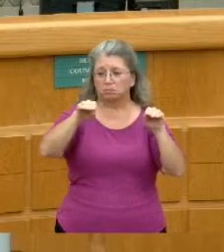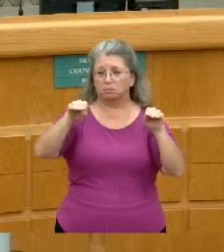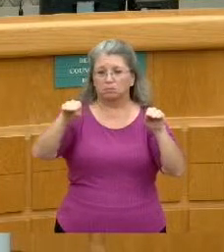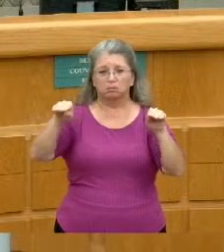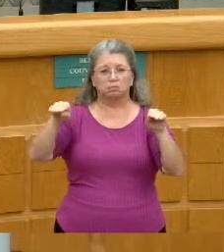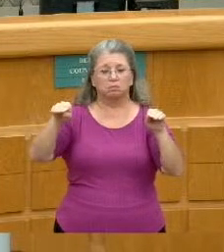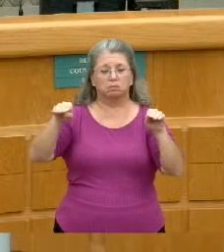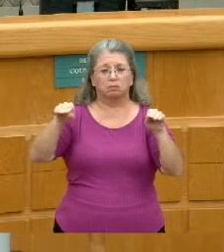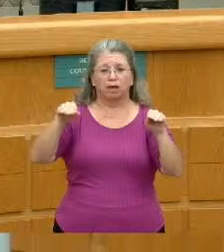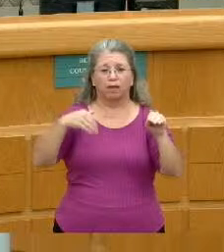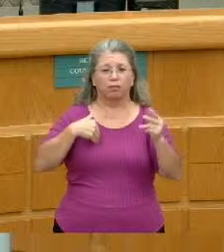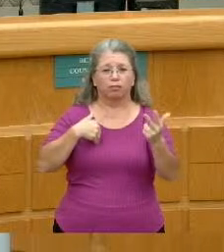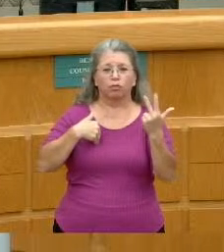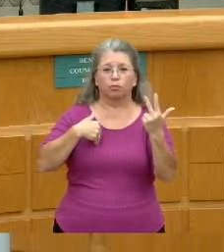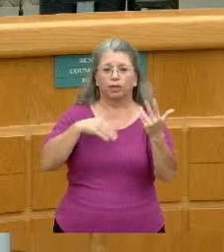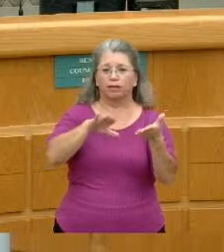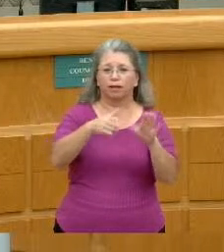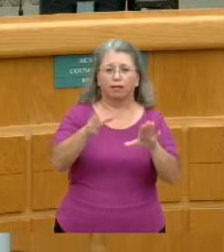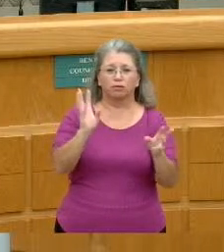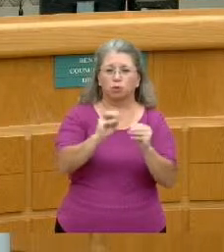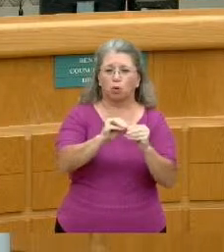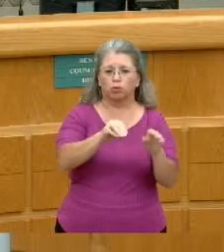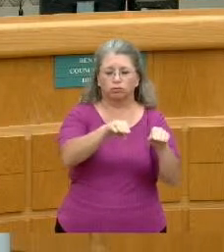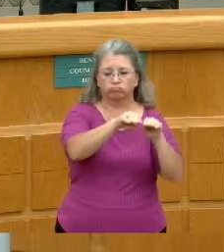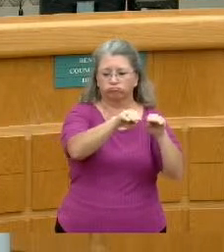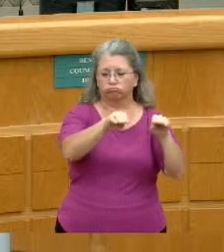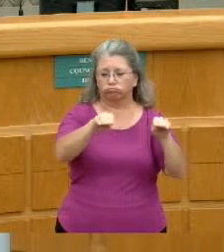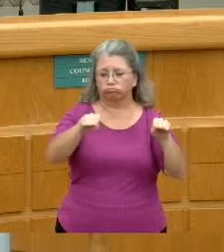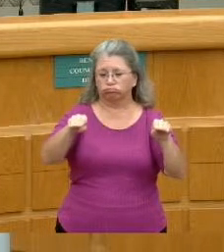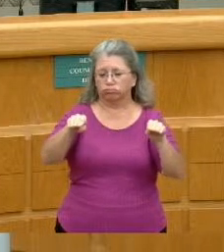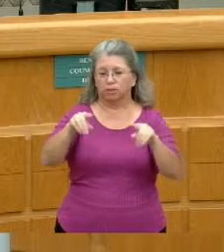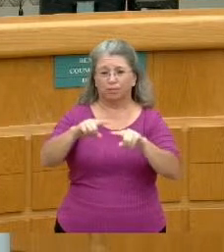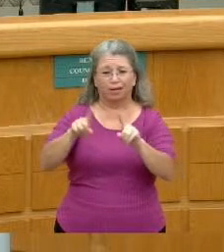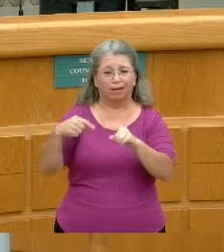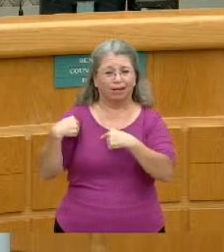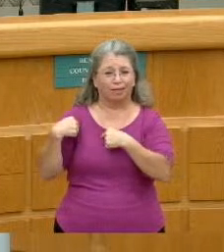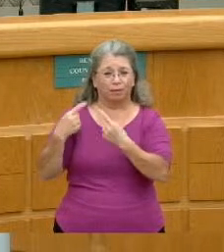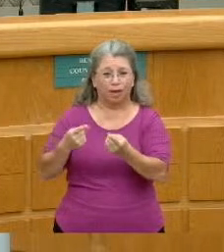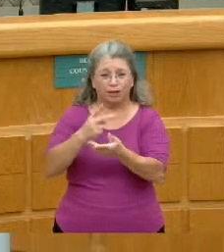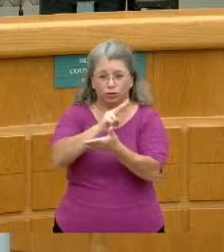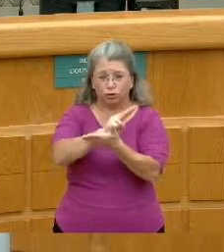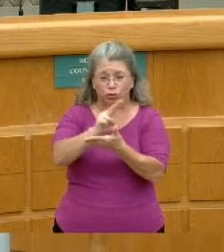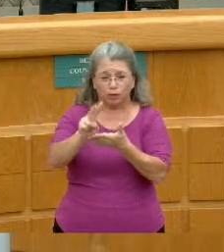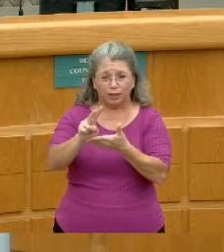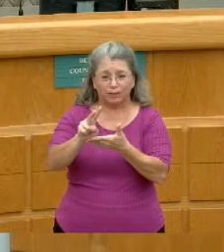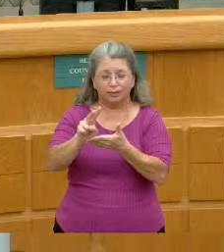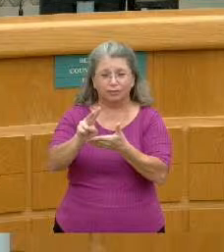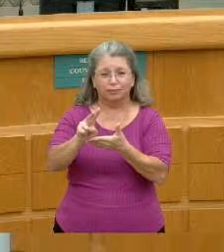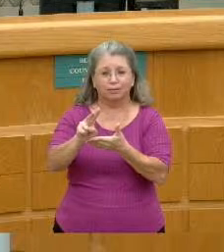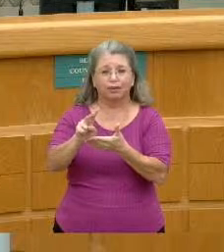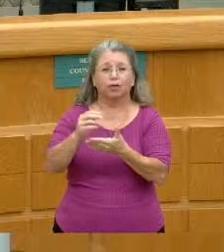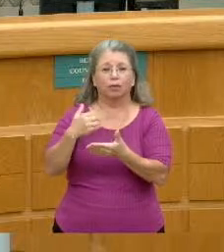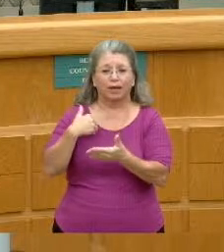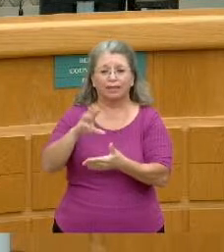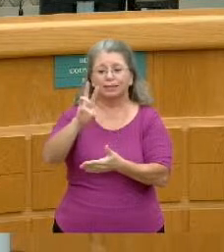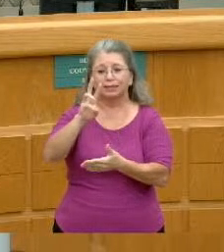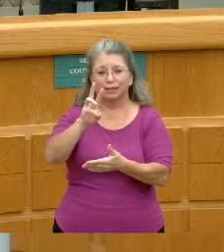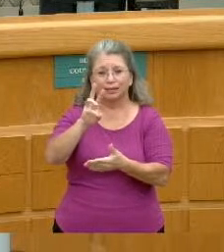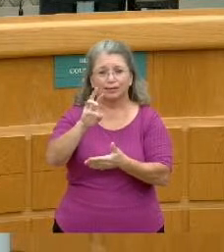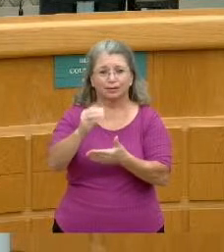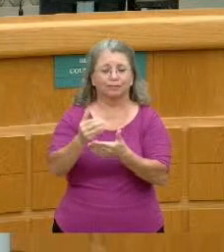months, we only had 3 deaths in total. But for the past 2 weeks, we've had a total of 6 deaths, right?